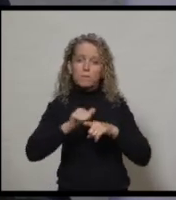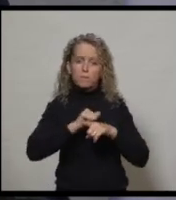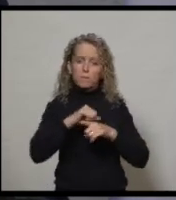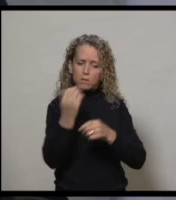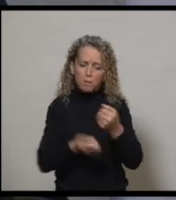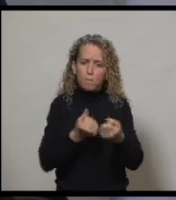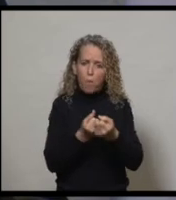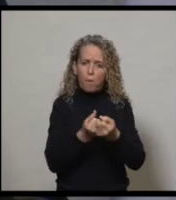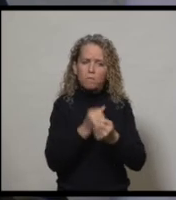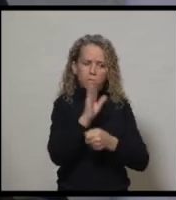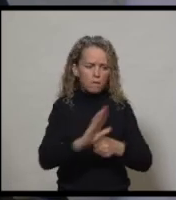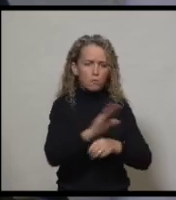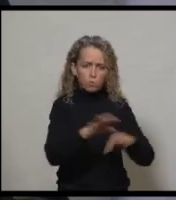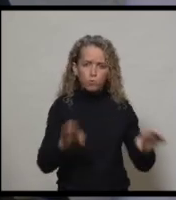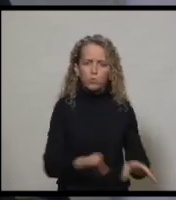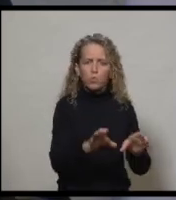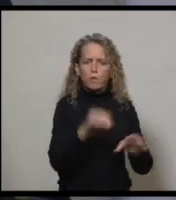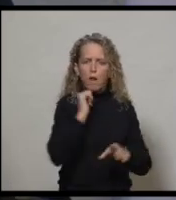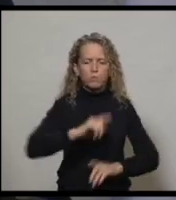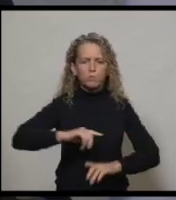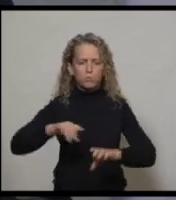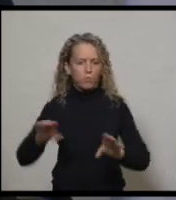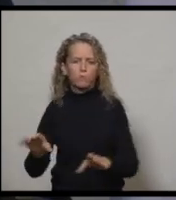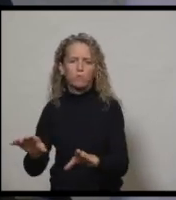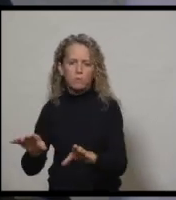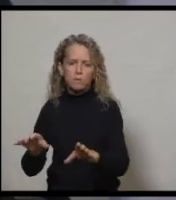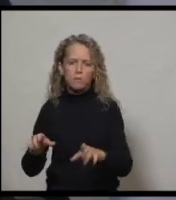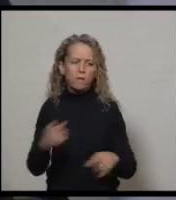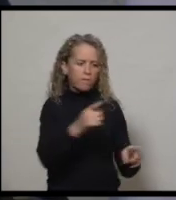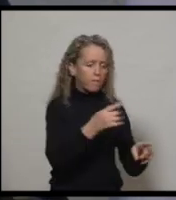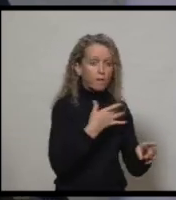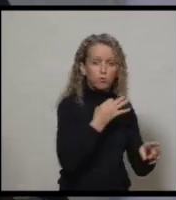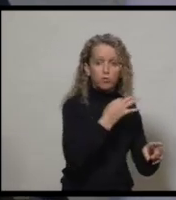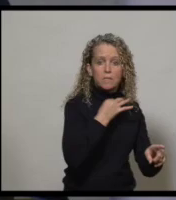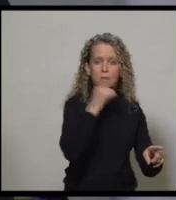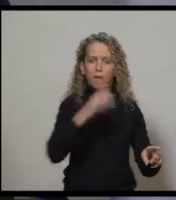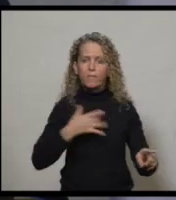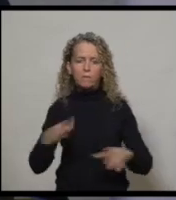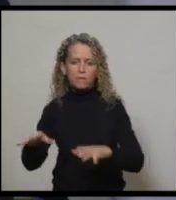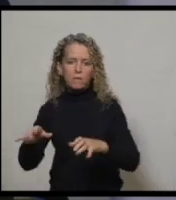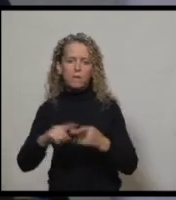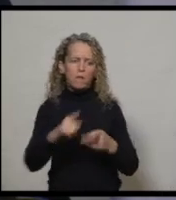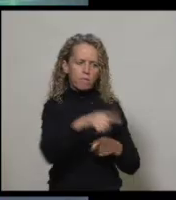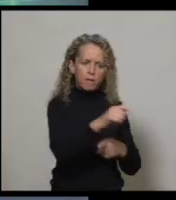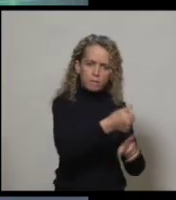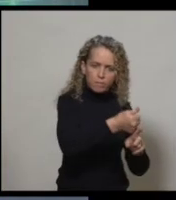of reaction, curiosity in lieu of numbing, self-care instead of